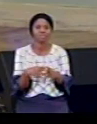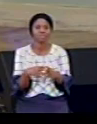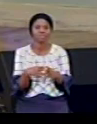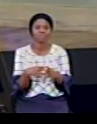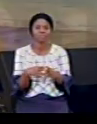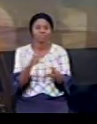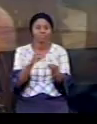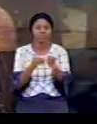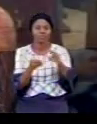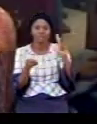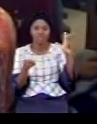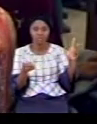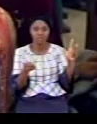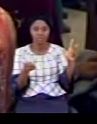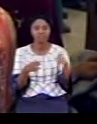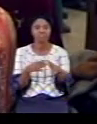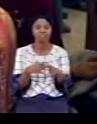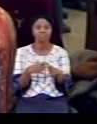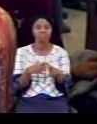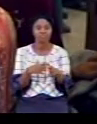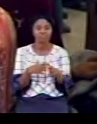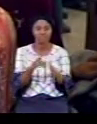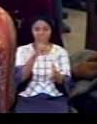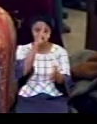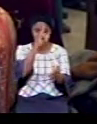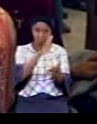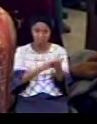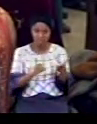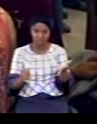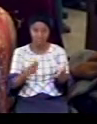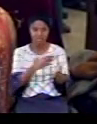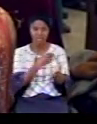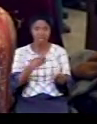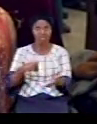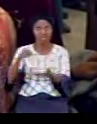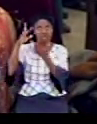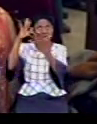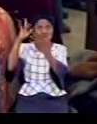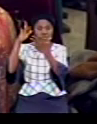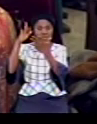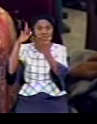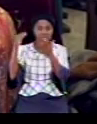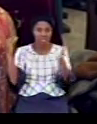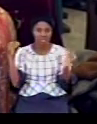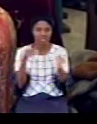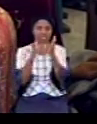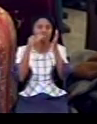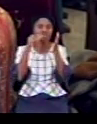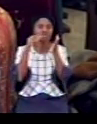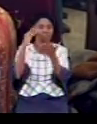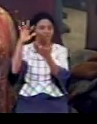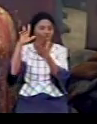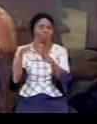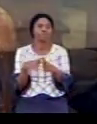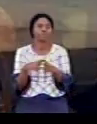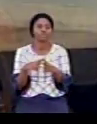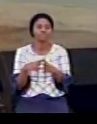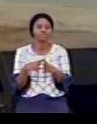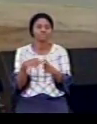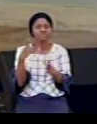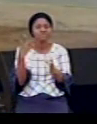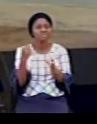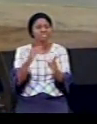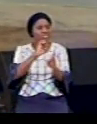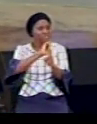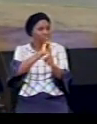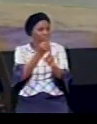three, believing and hoping against hope. The situation appears